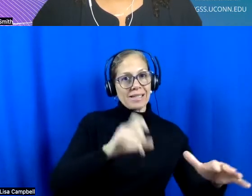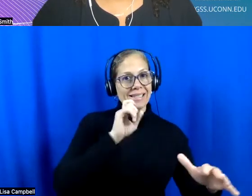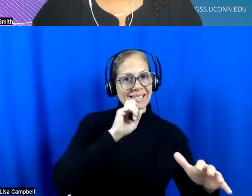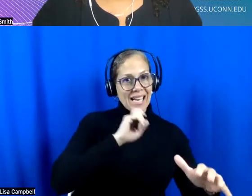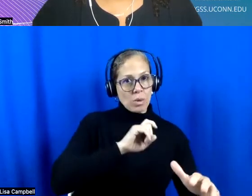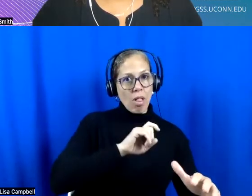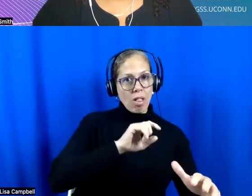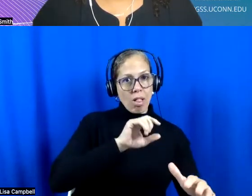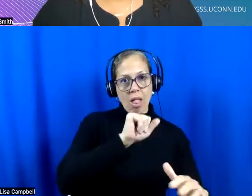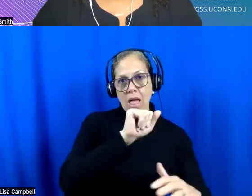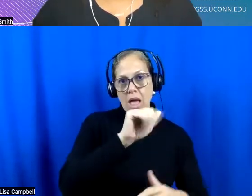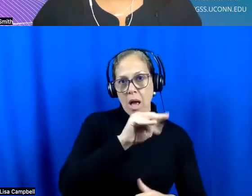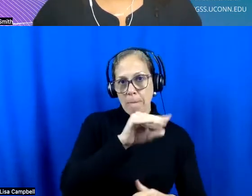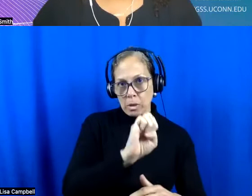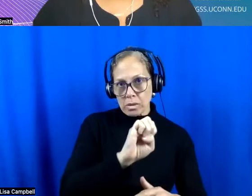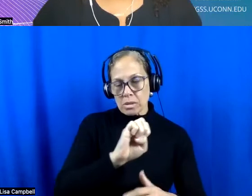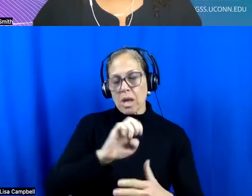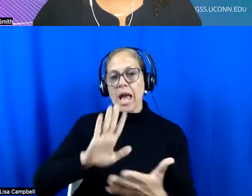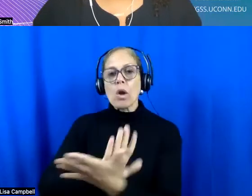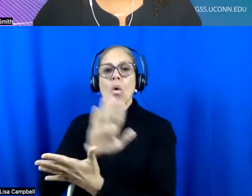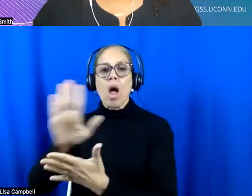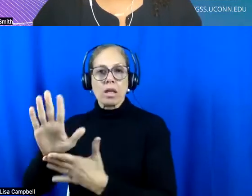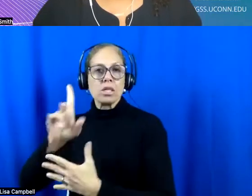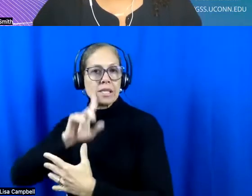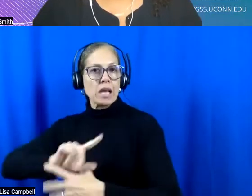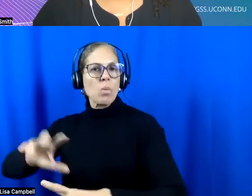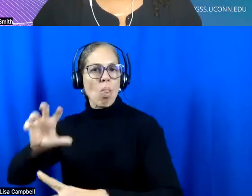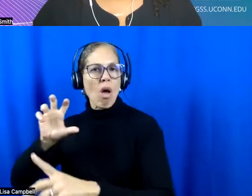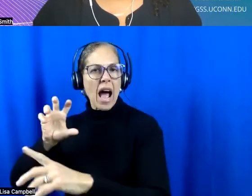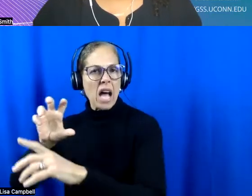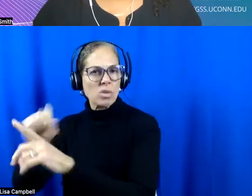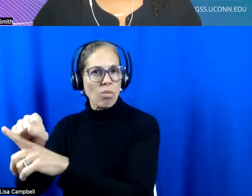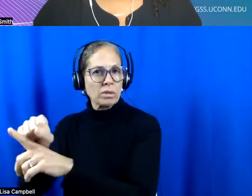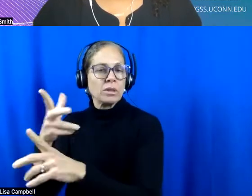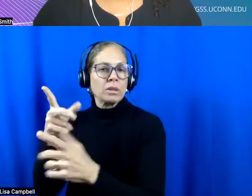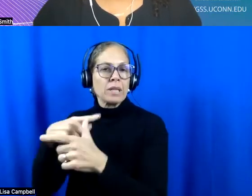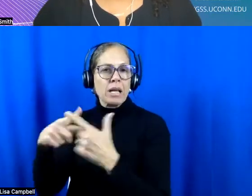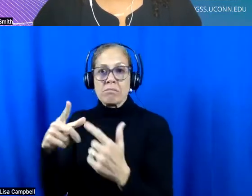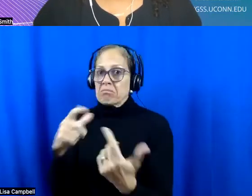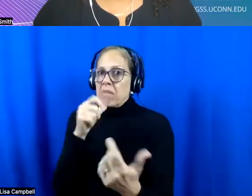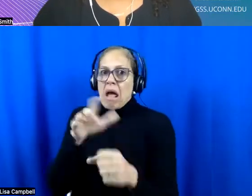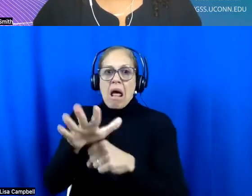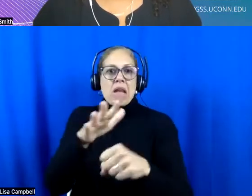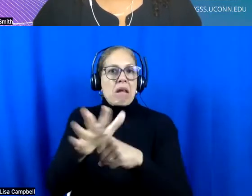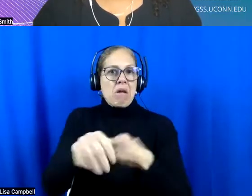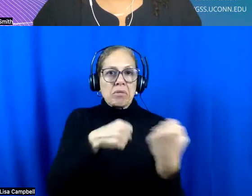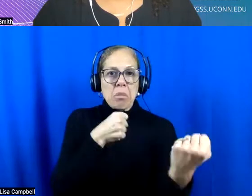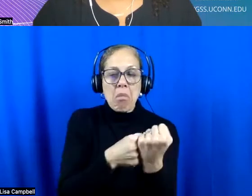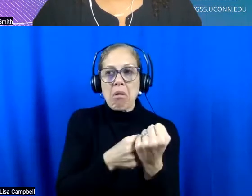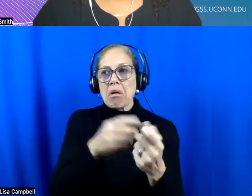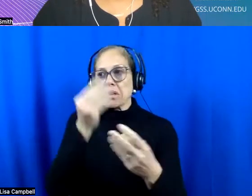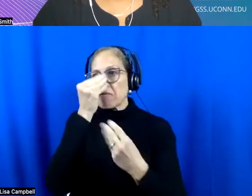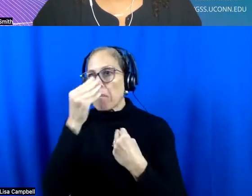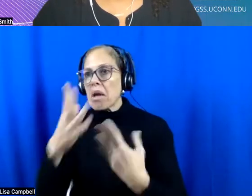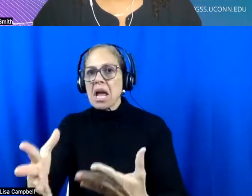assault. And what we find as like a lack of information, resources, support for